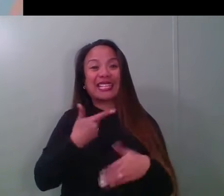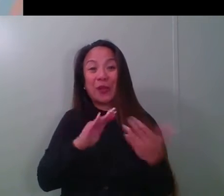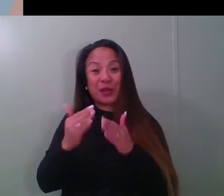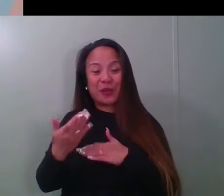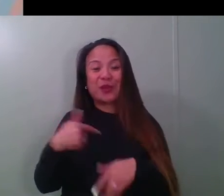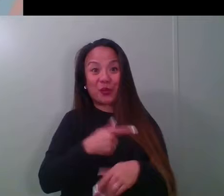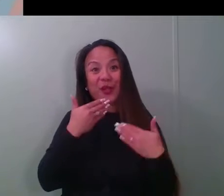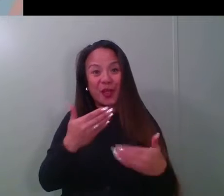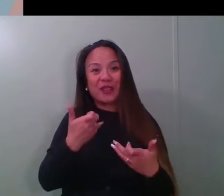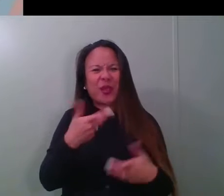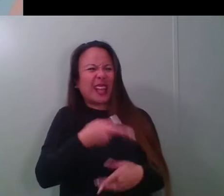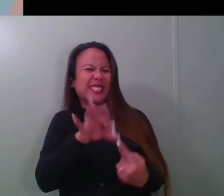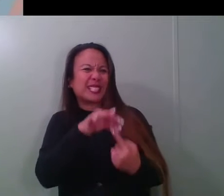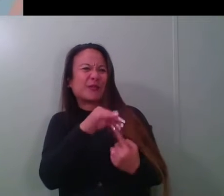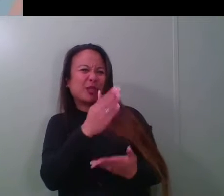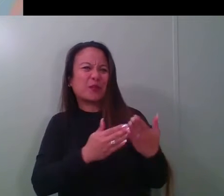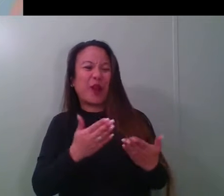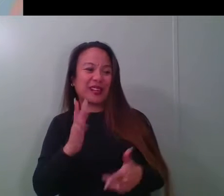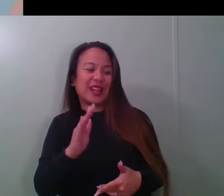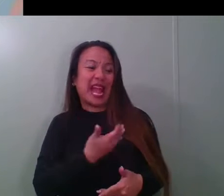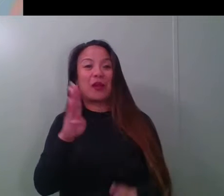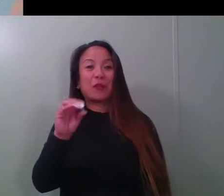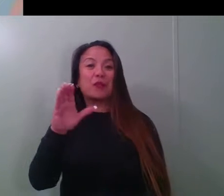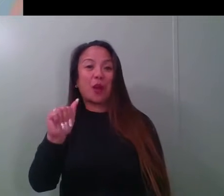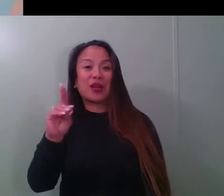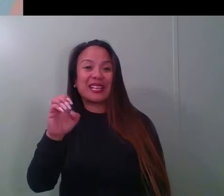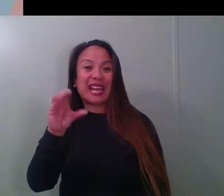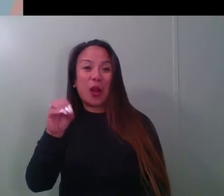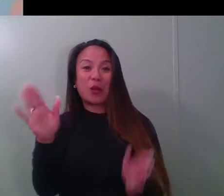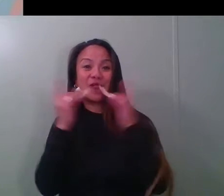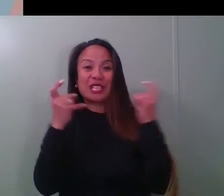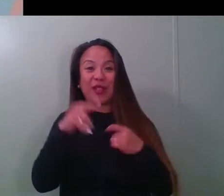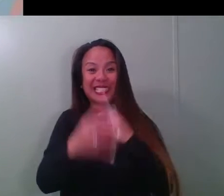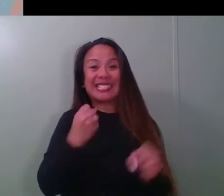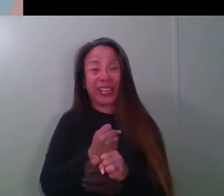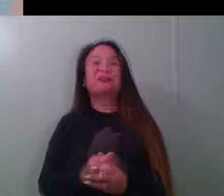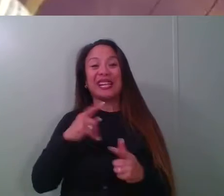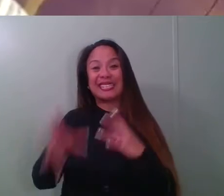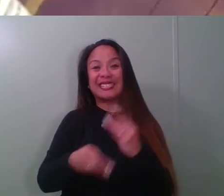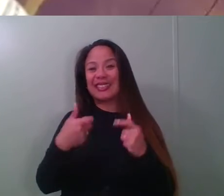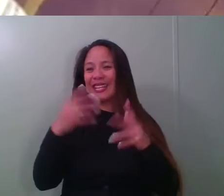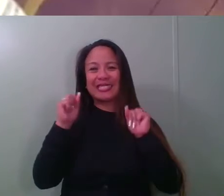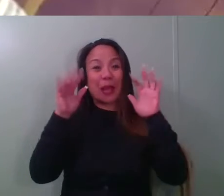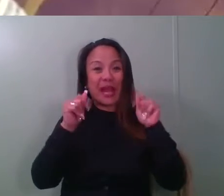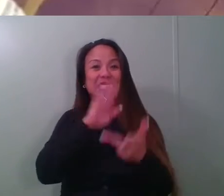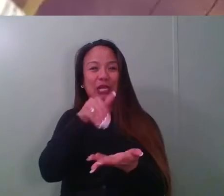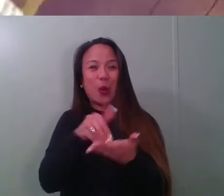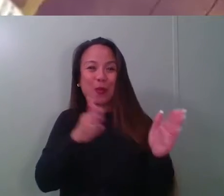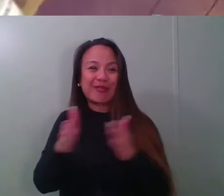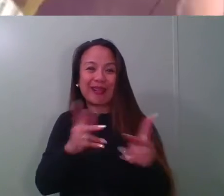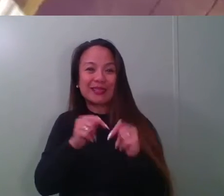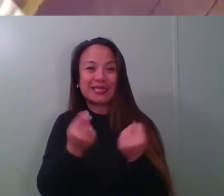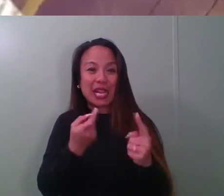community. We're very grateful for that work, and it's a special part of our Boca de Oro Festival this year. So in addition